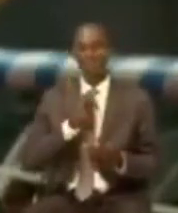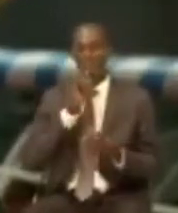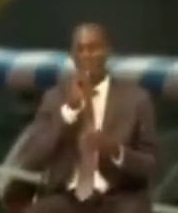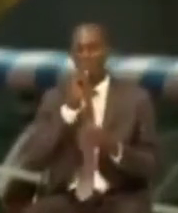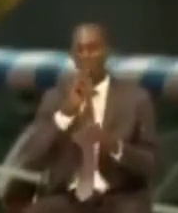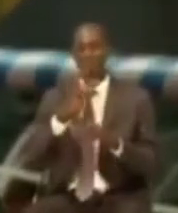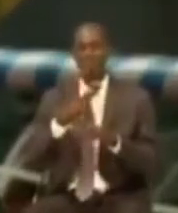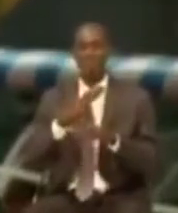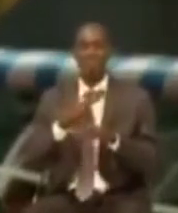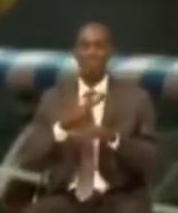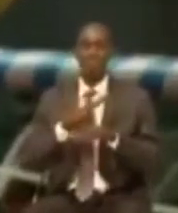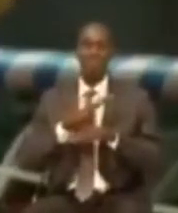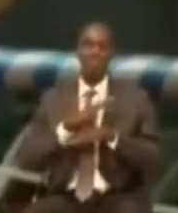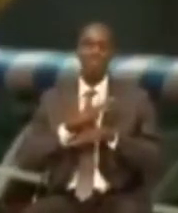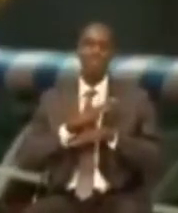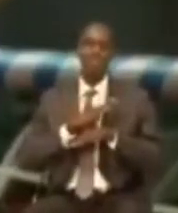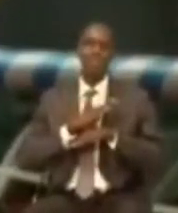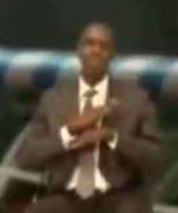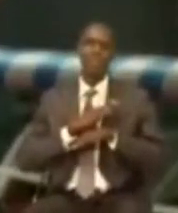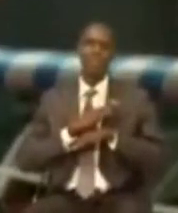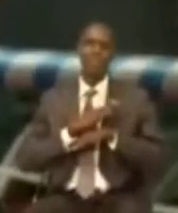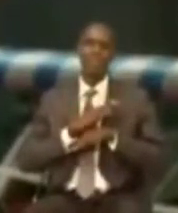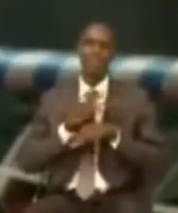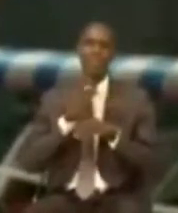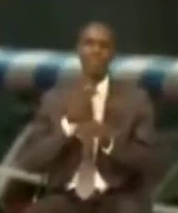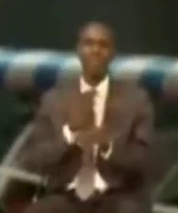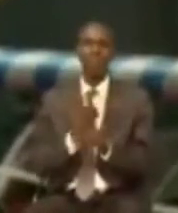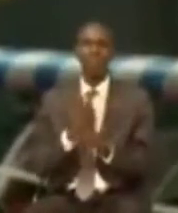satisfied just to see you